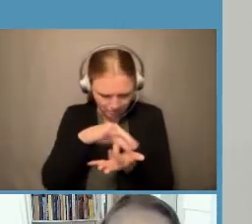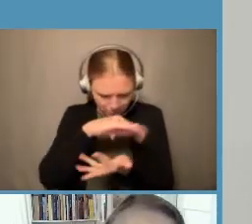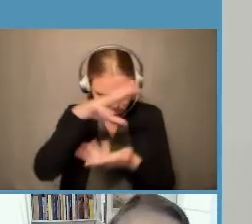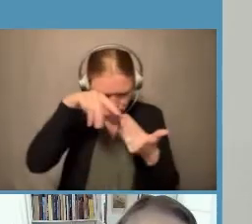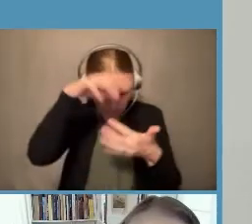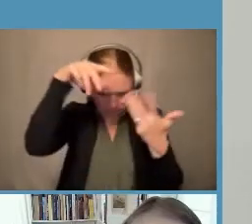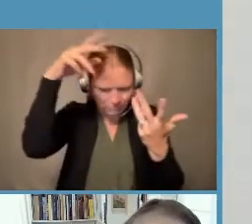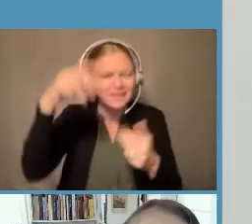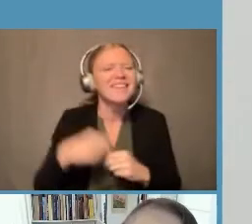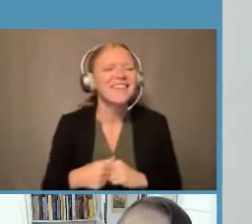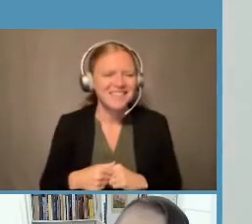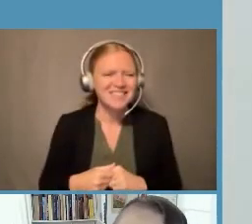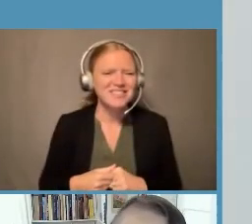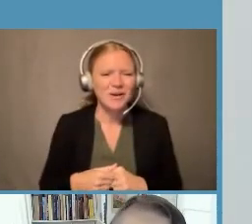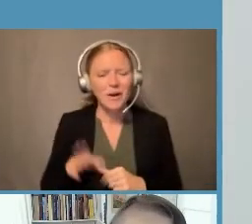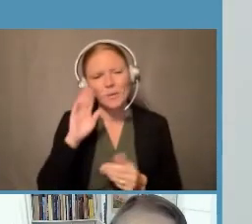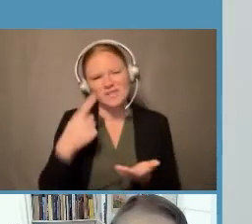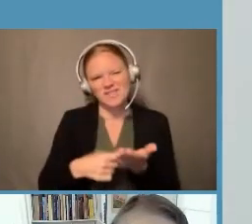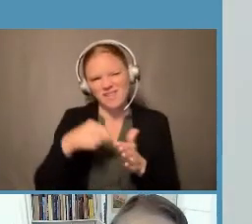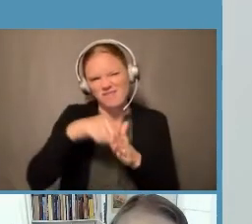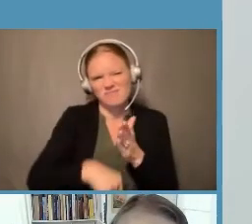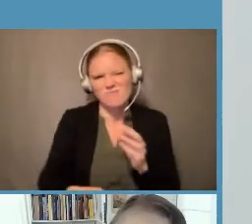particular point then.